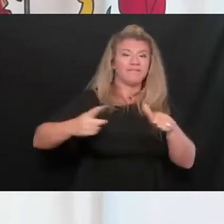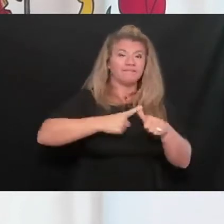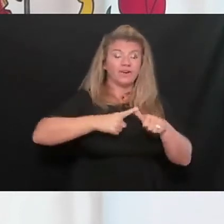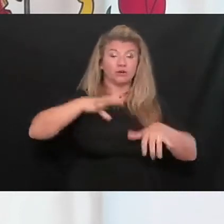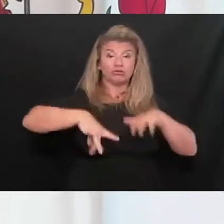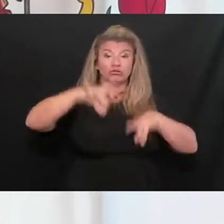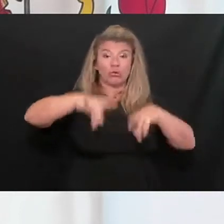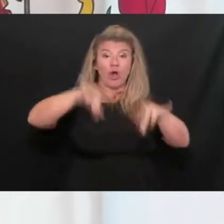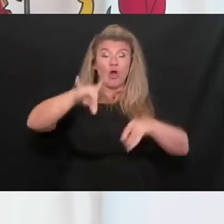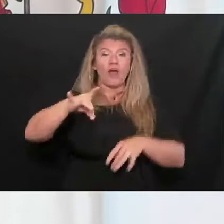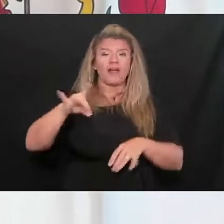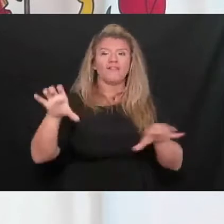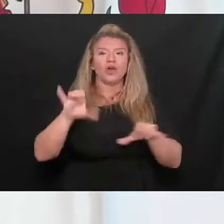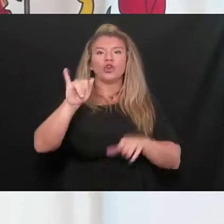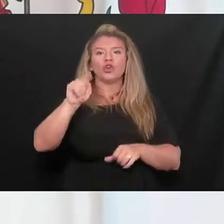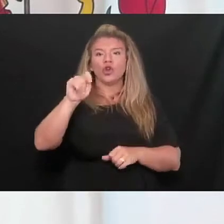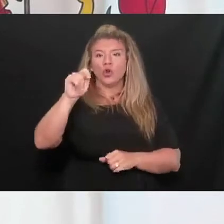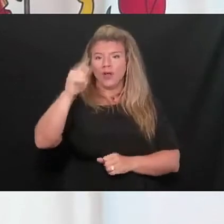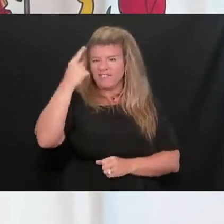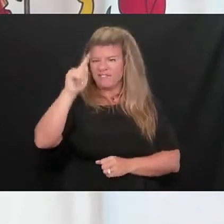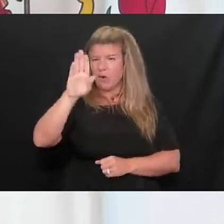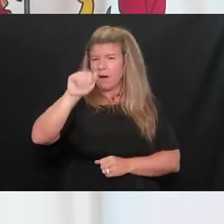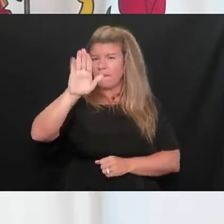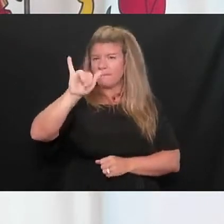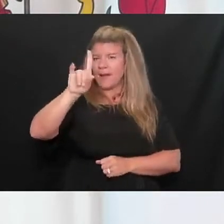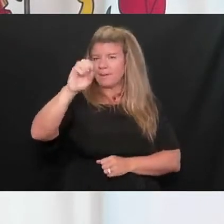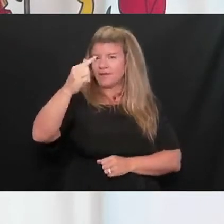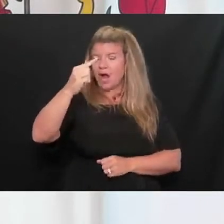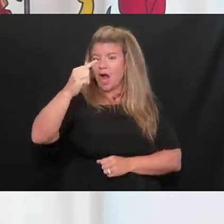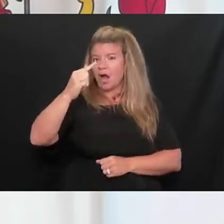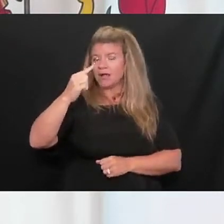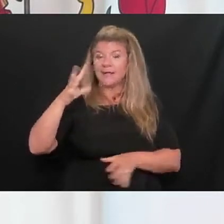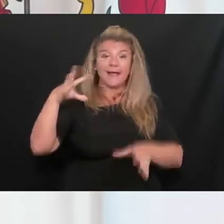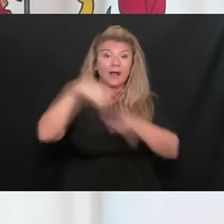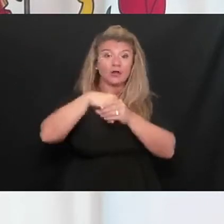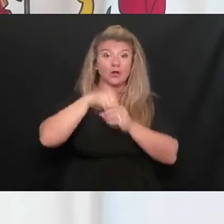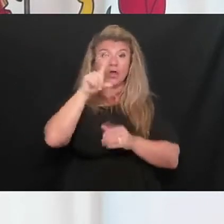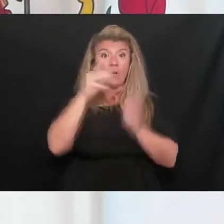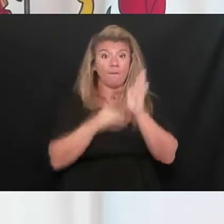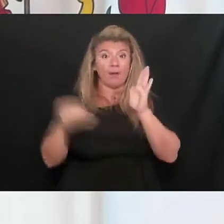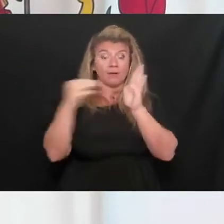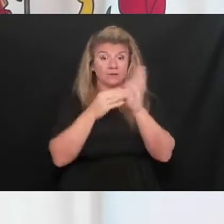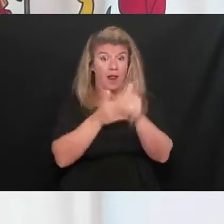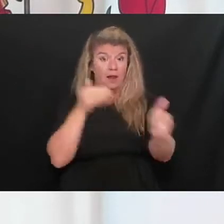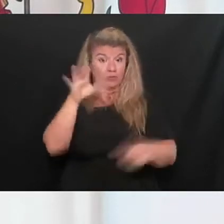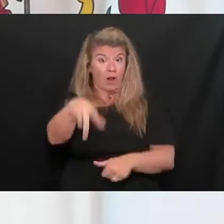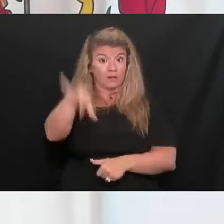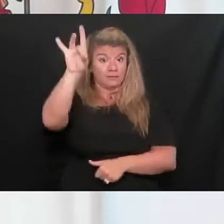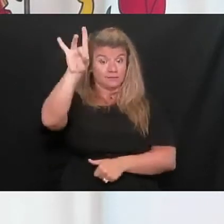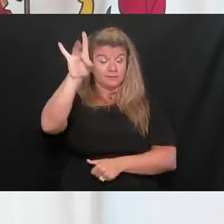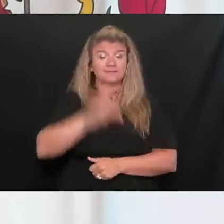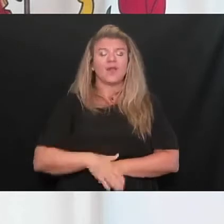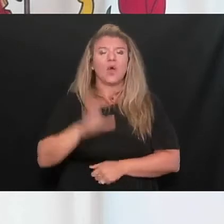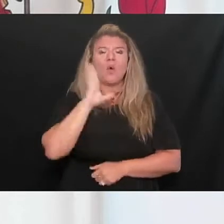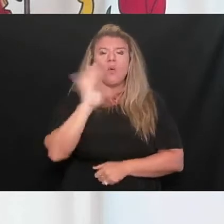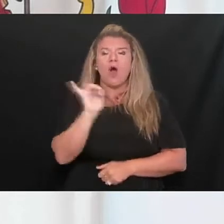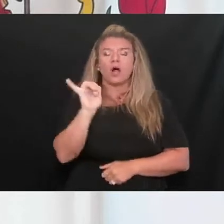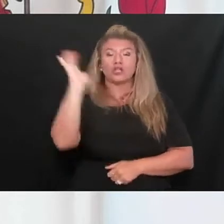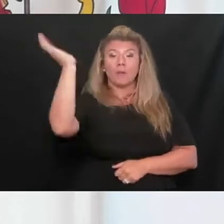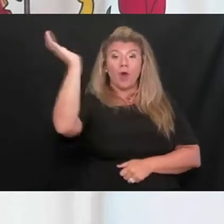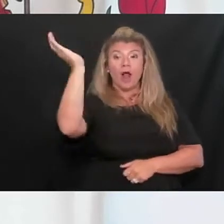It for Baby Dog sweepstakes, including the $1 million drawing. We will also broadcast